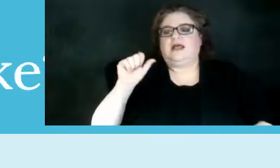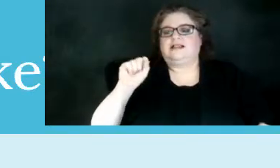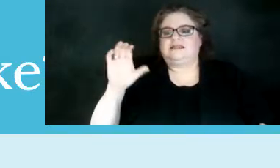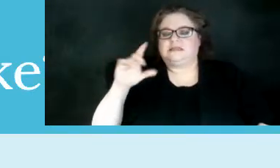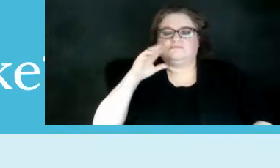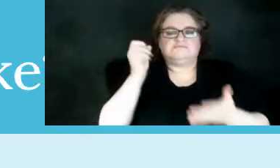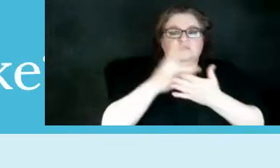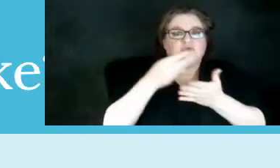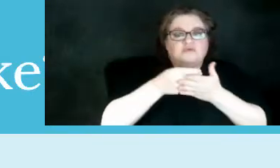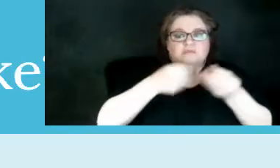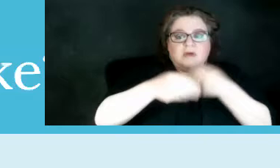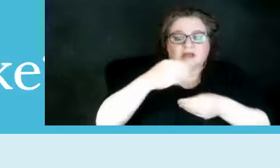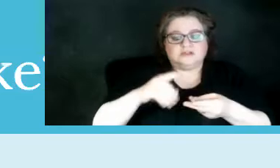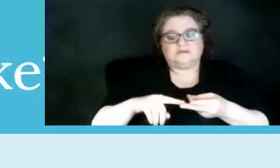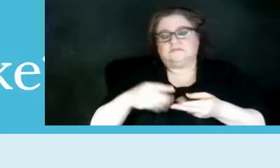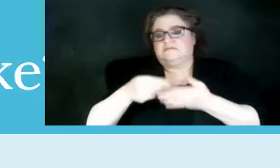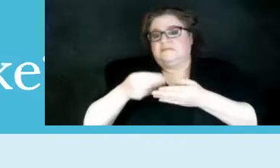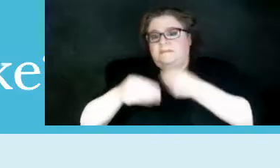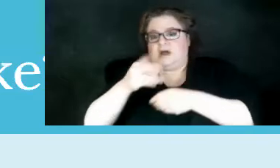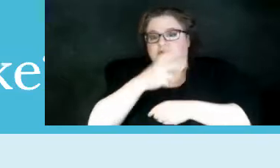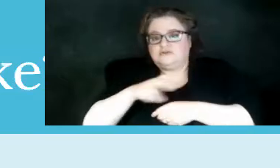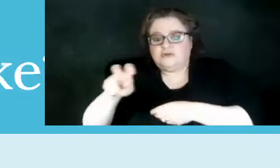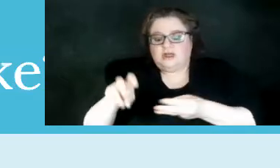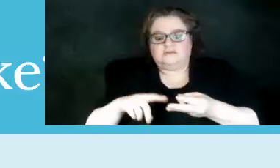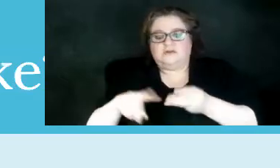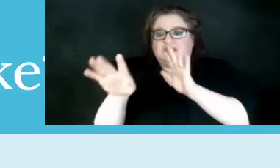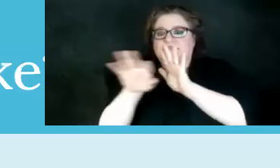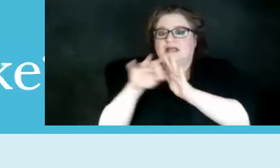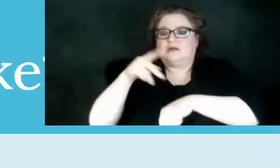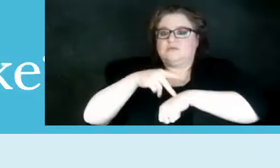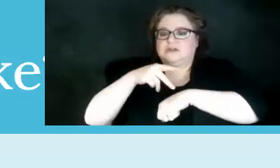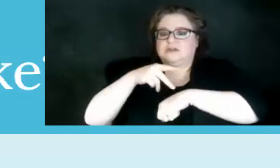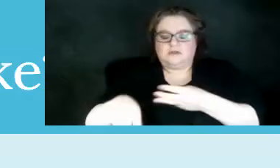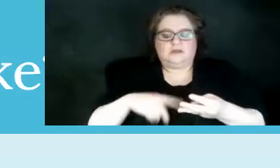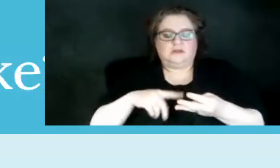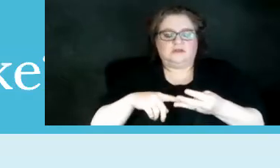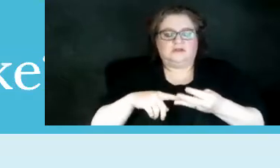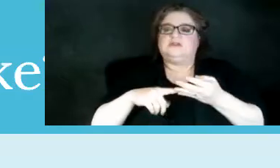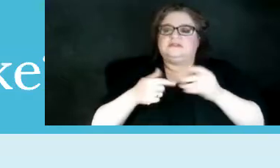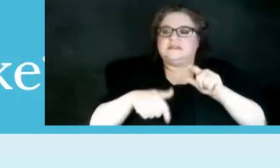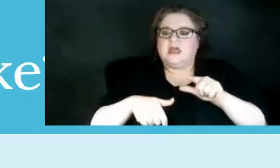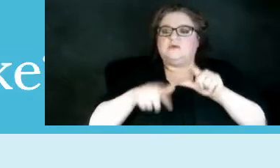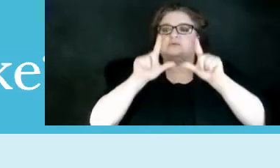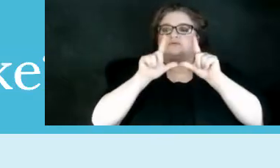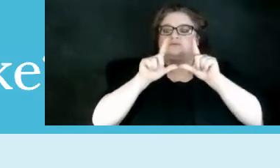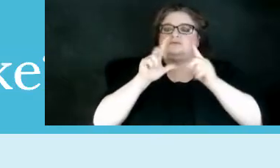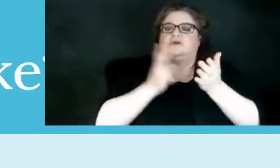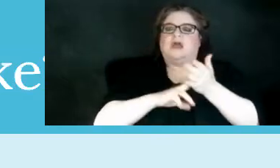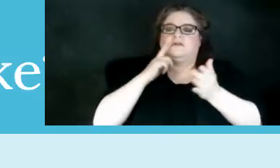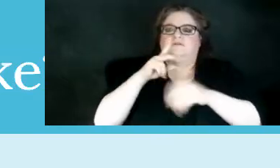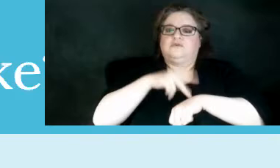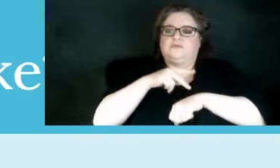approve budgets, budget transfers, they select principals, they renew principals' contracts, they also